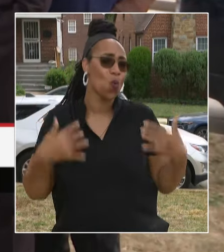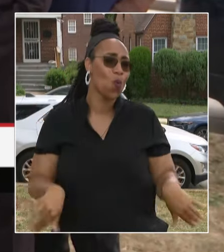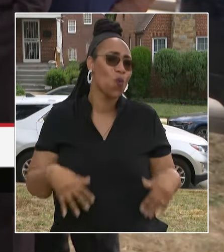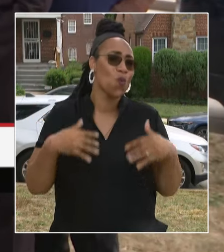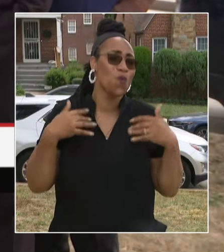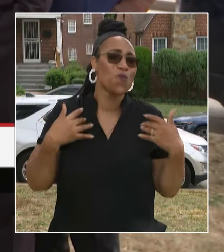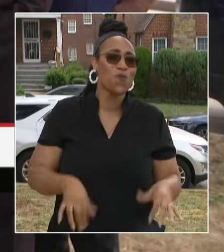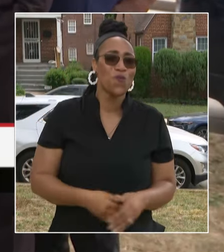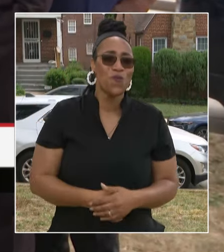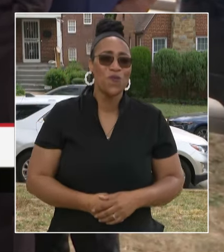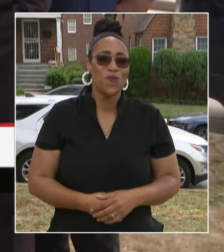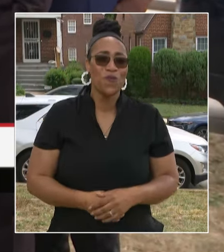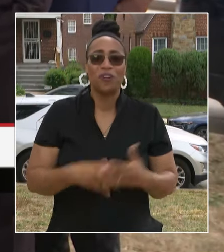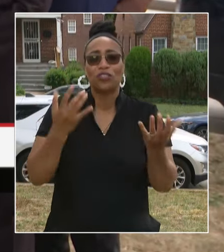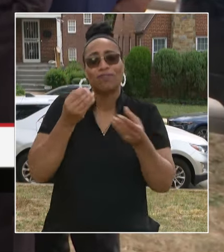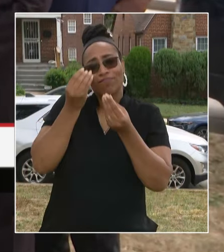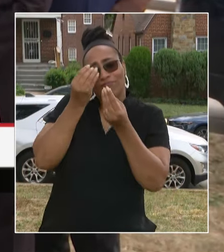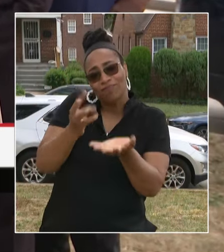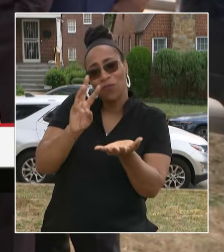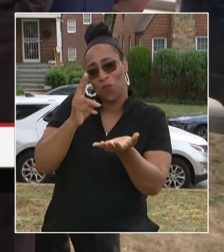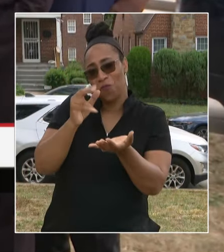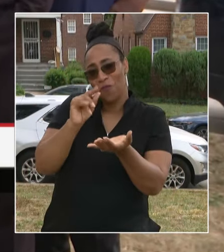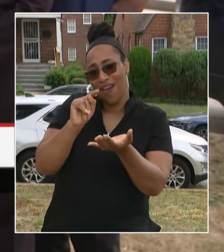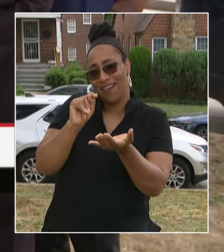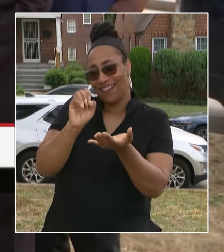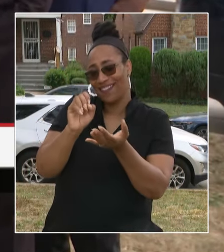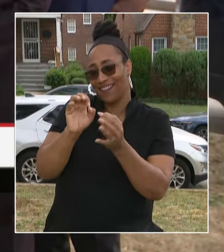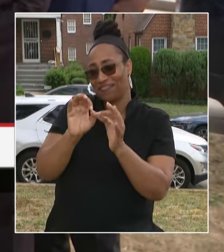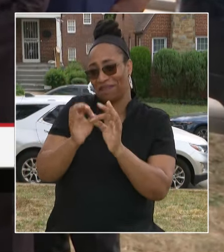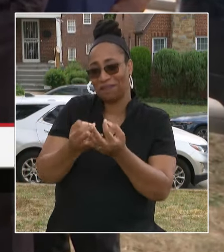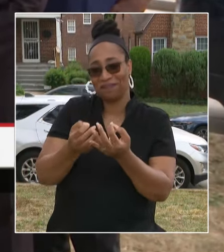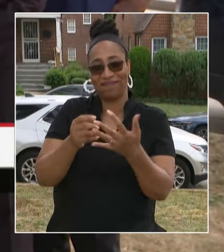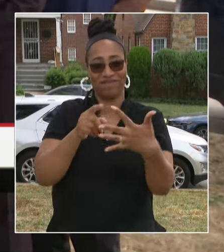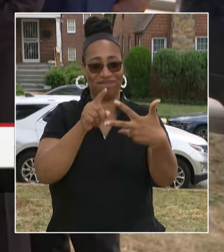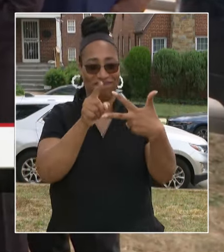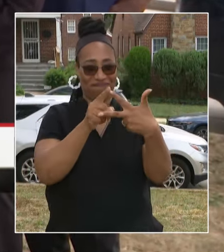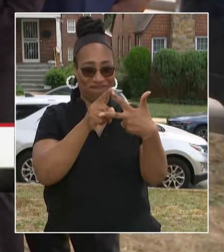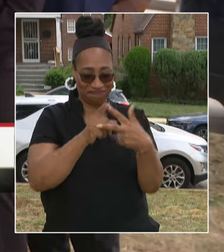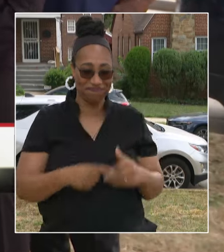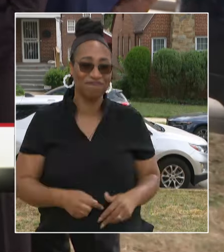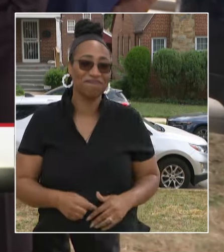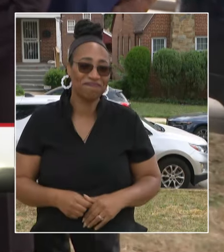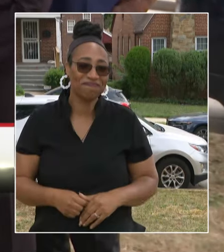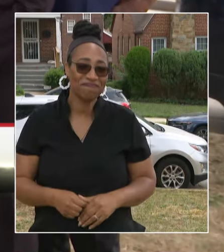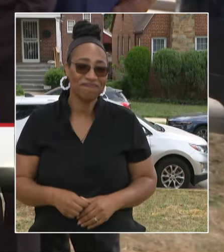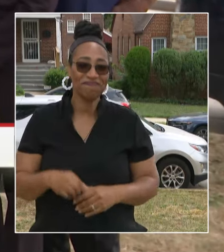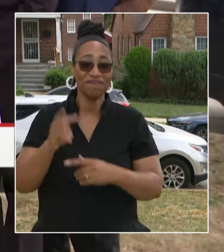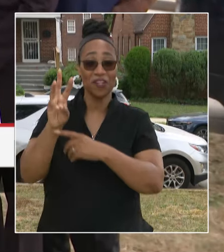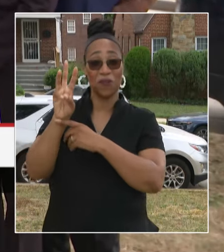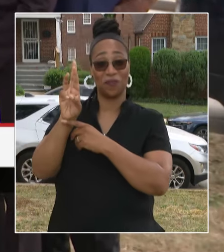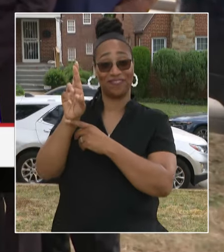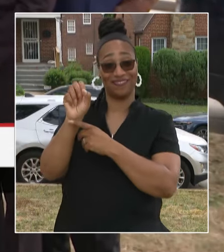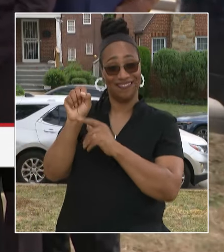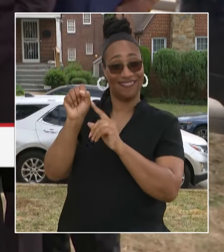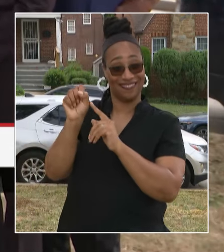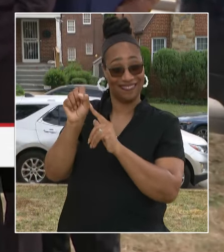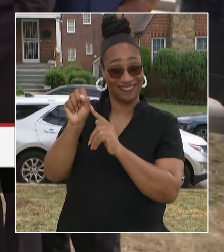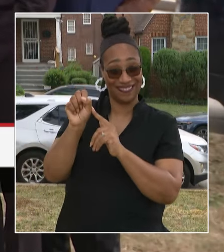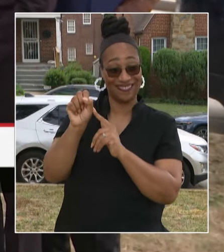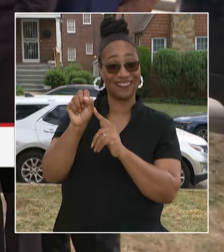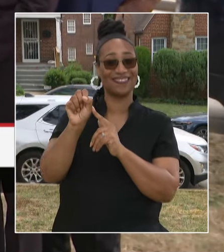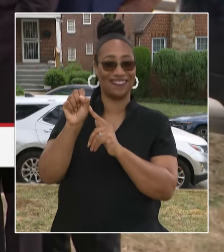Just to give you a little bit of history about the family. For William Spaulding, he came out of Hallsborough, and he was doing things that we didn't know what it